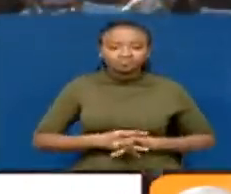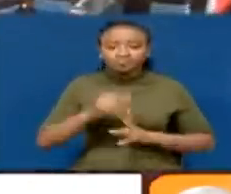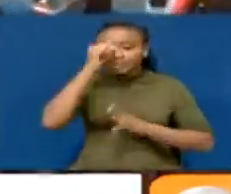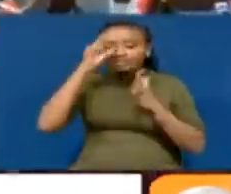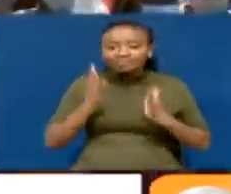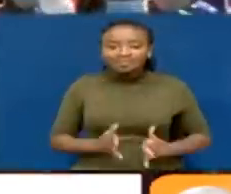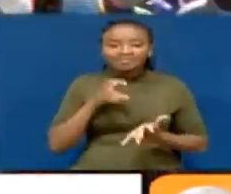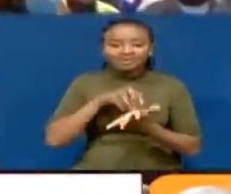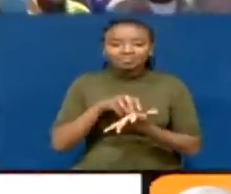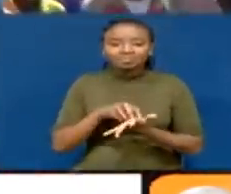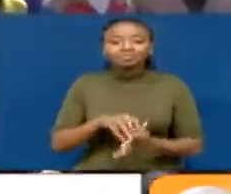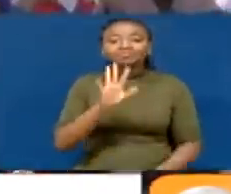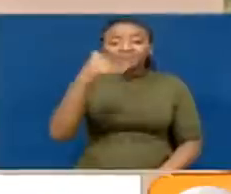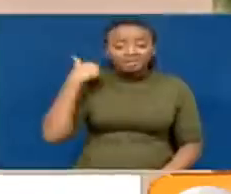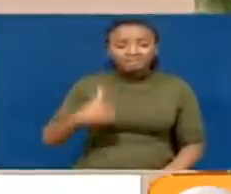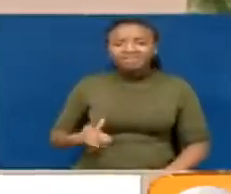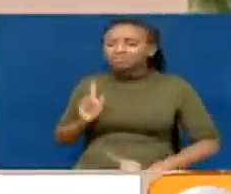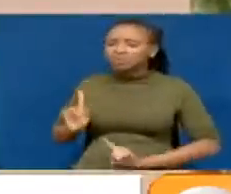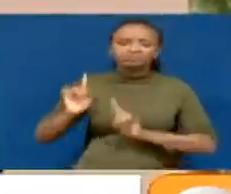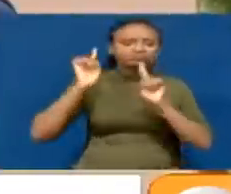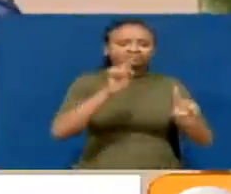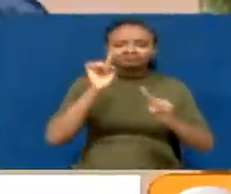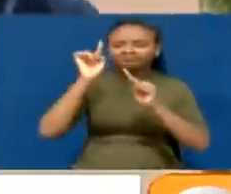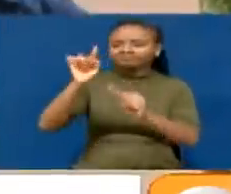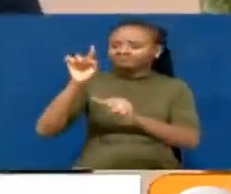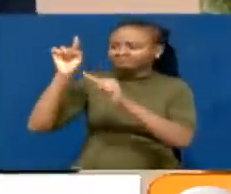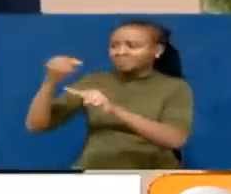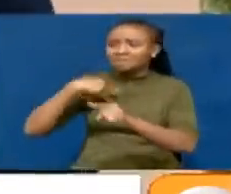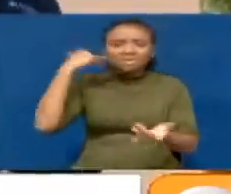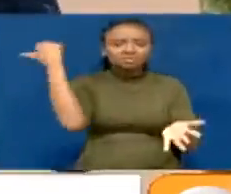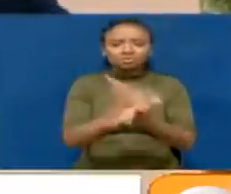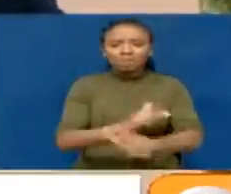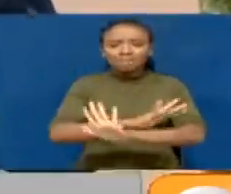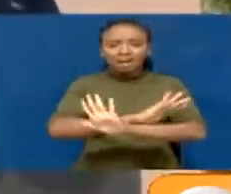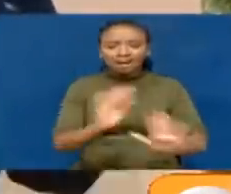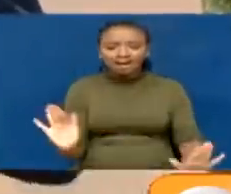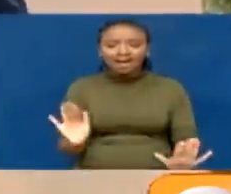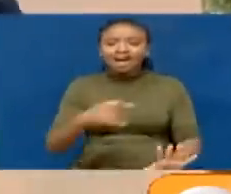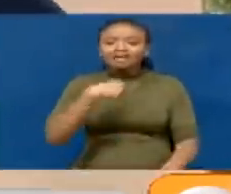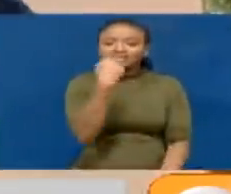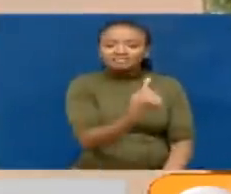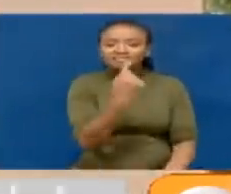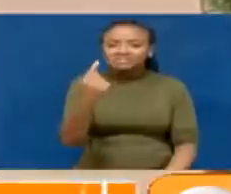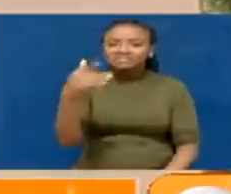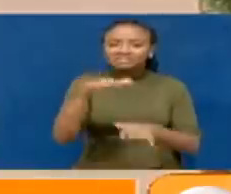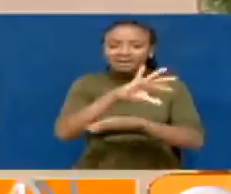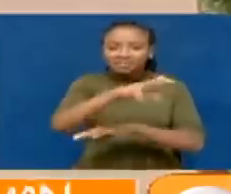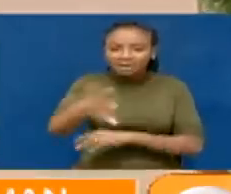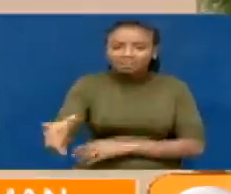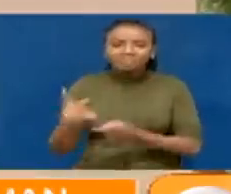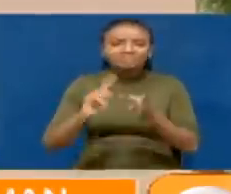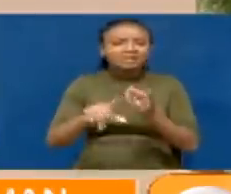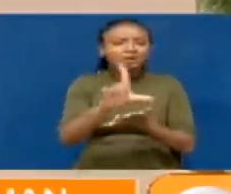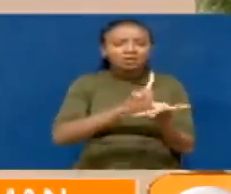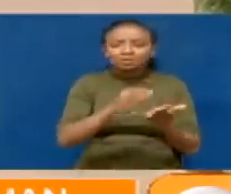general election. Taenda kila mahali, and I'm not stopping. I will be in every sub-county, every sub-location,